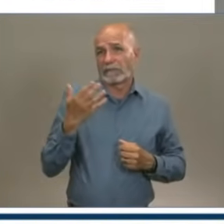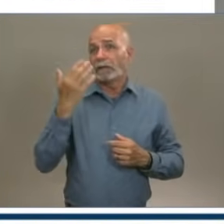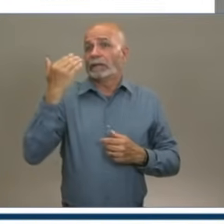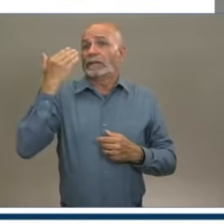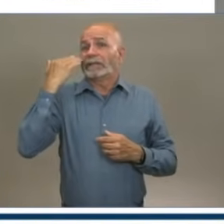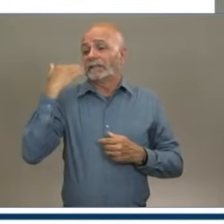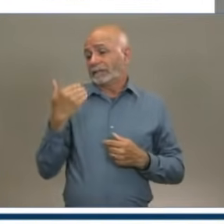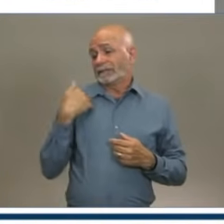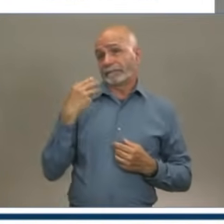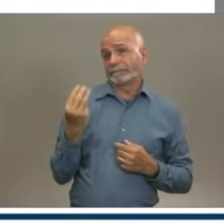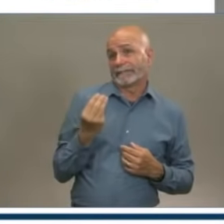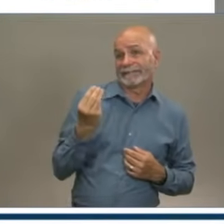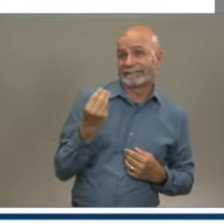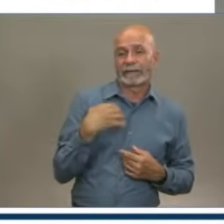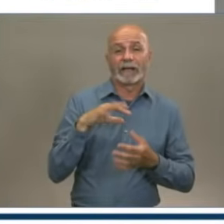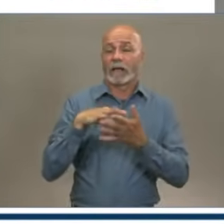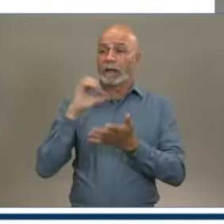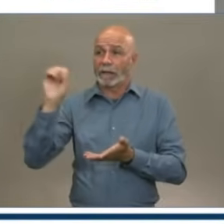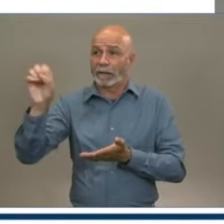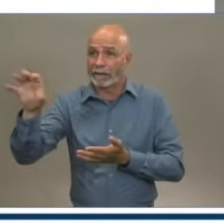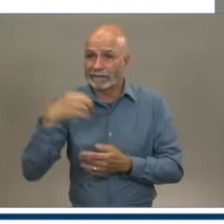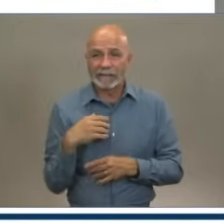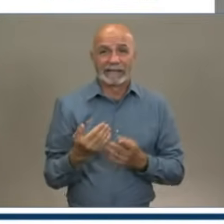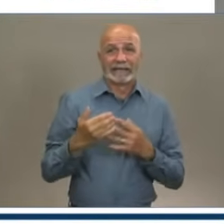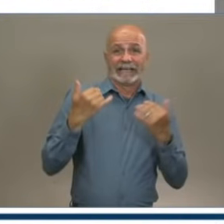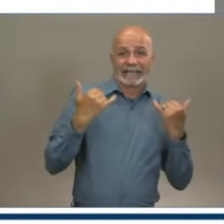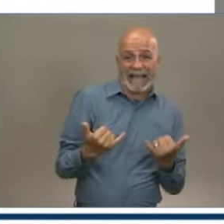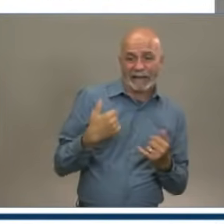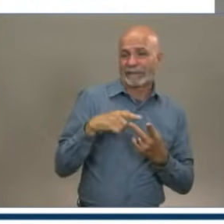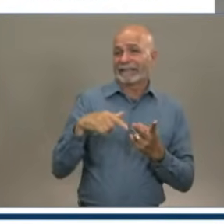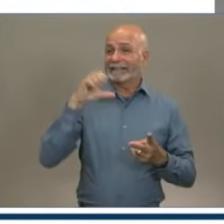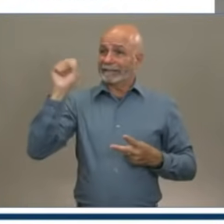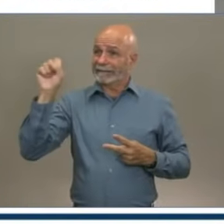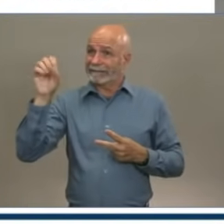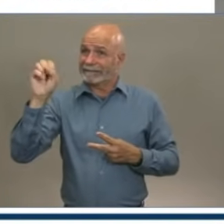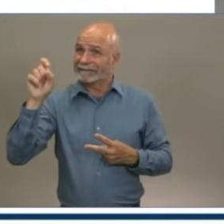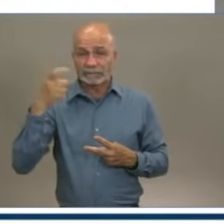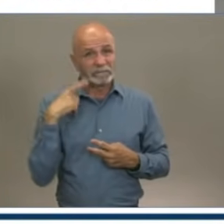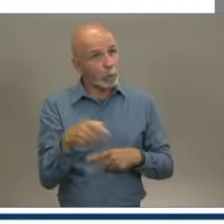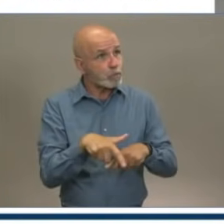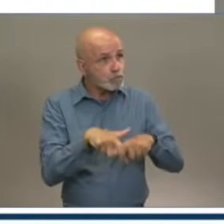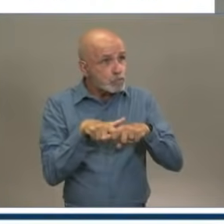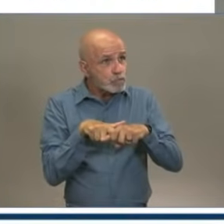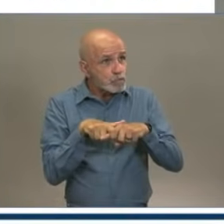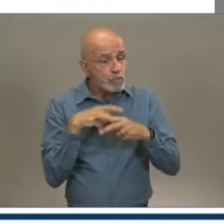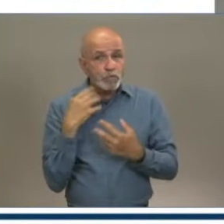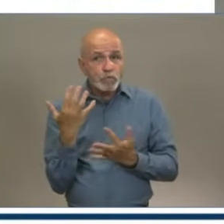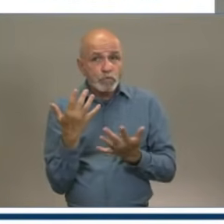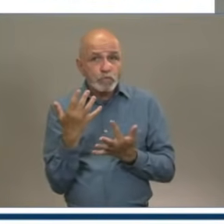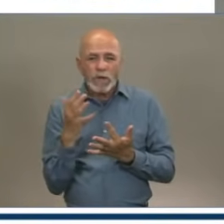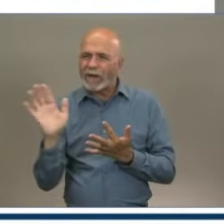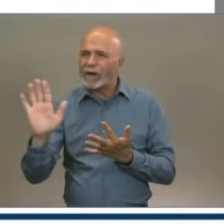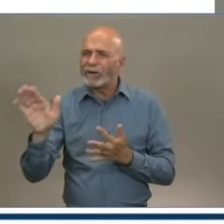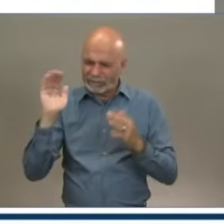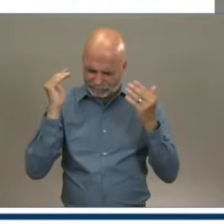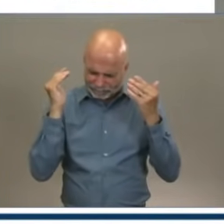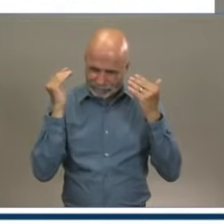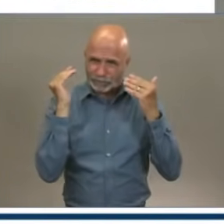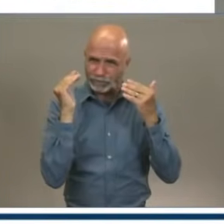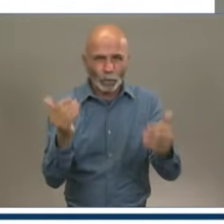no need to wait. That if your first dose of vaccine was Pfizer, don't wait for a Pfizer. Wait